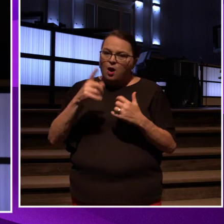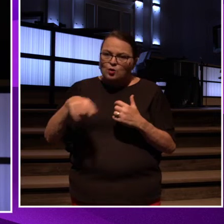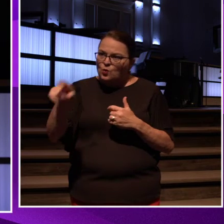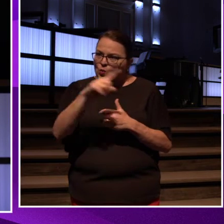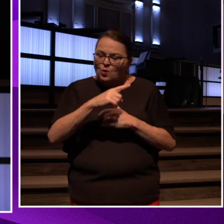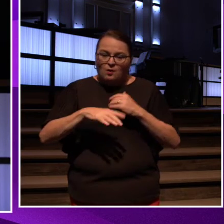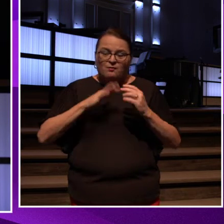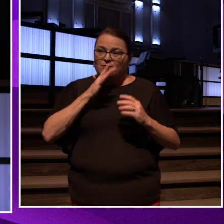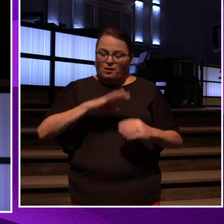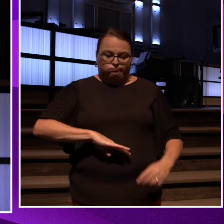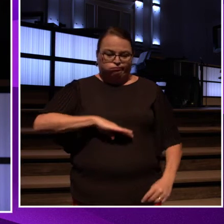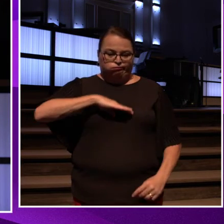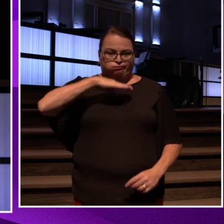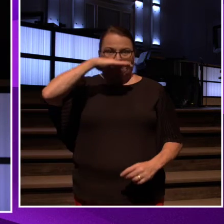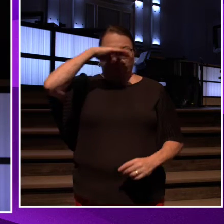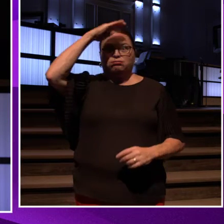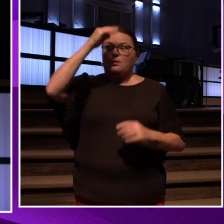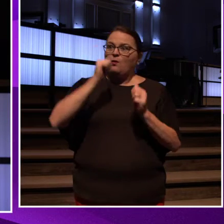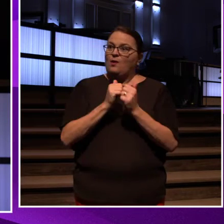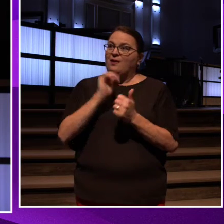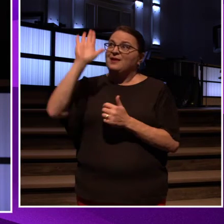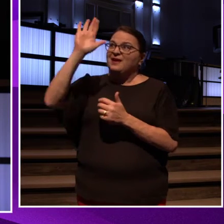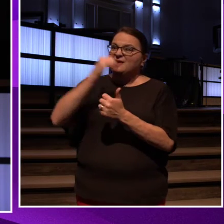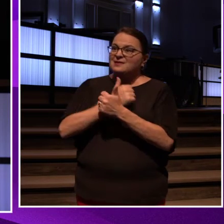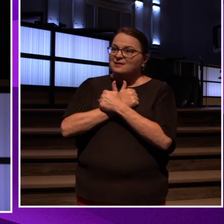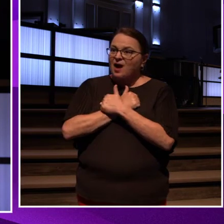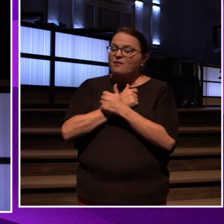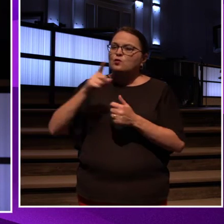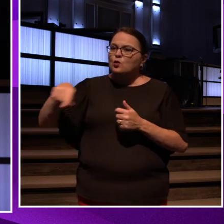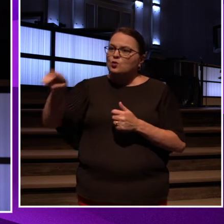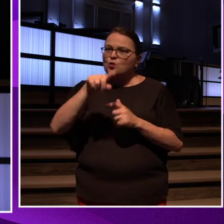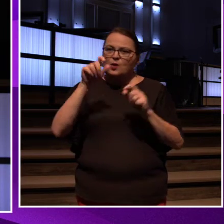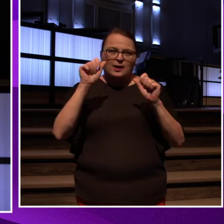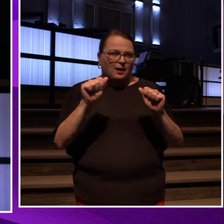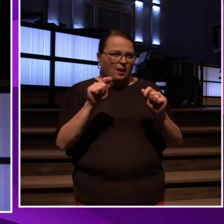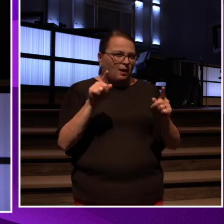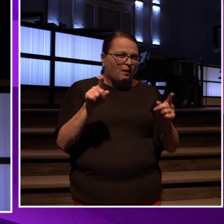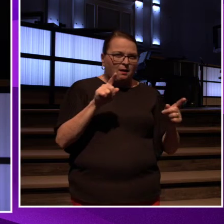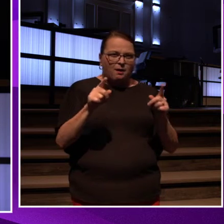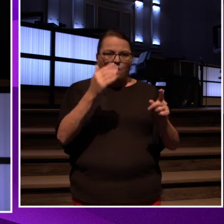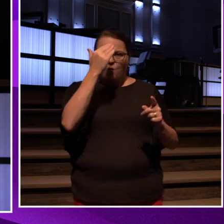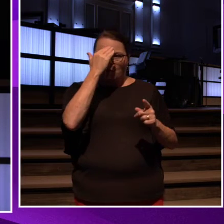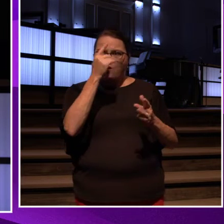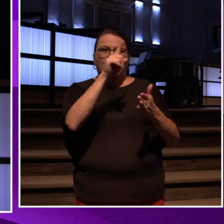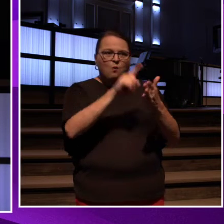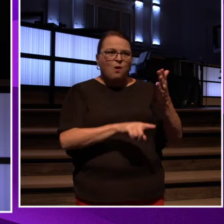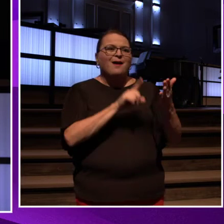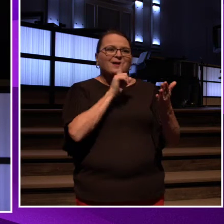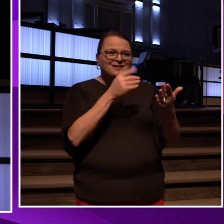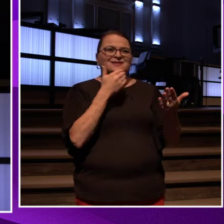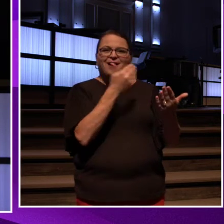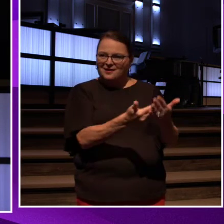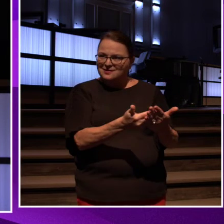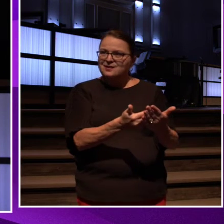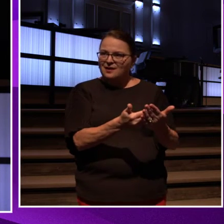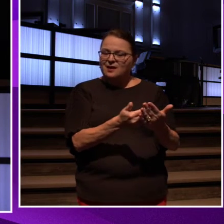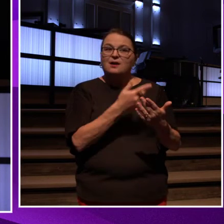so much so that you may approve what is excellent. Now he's challenging us at that point.